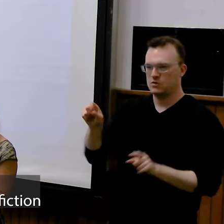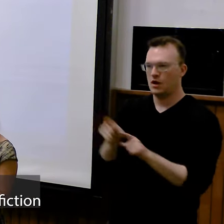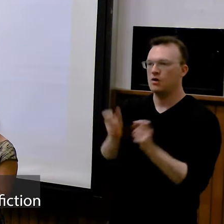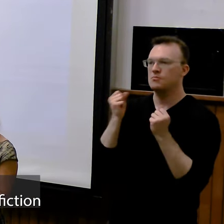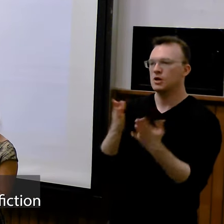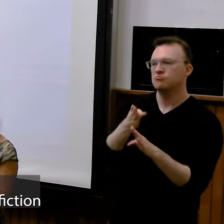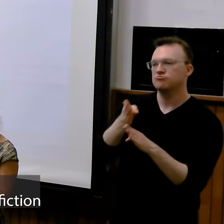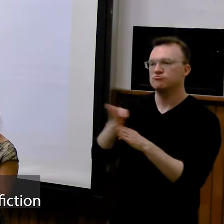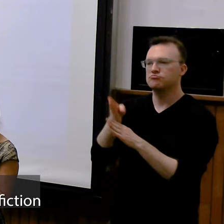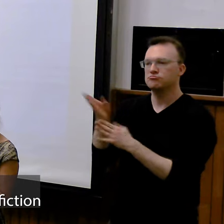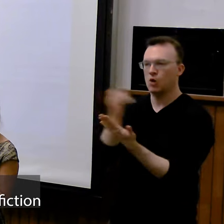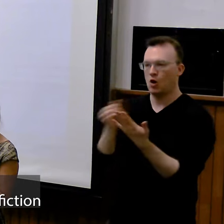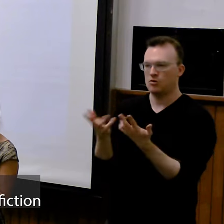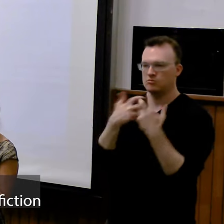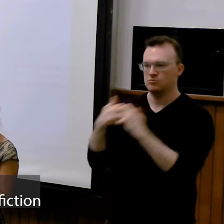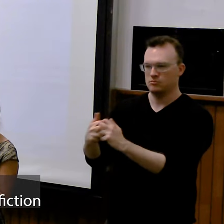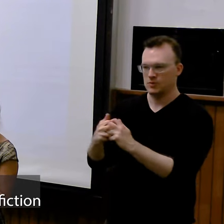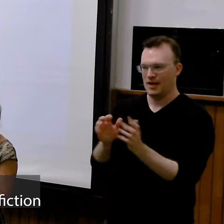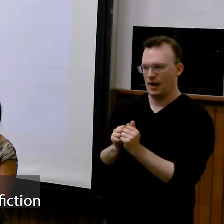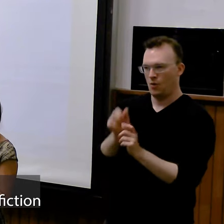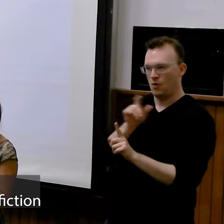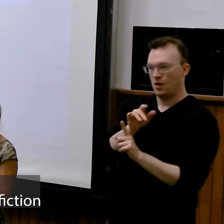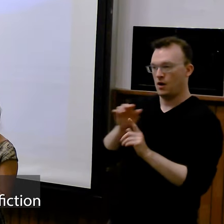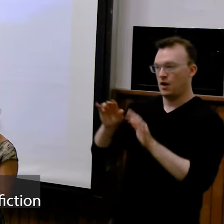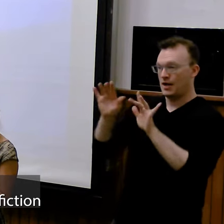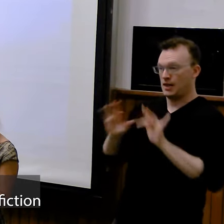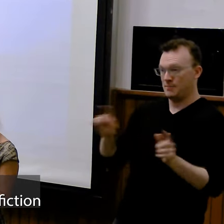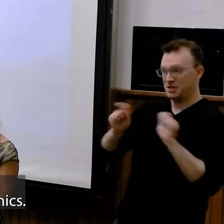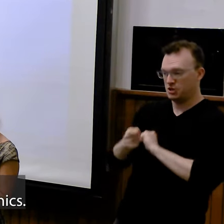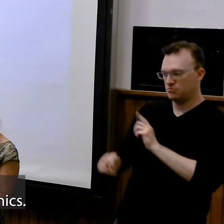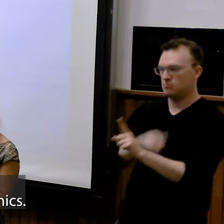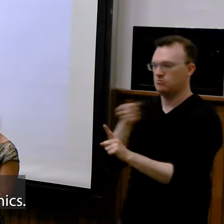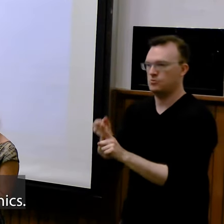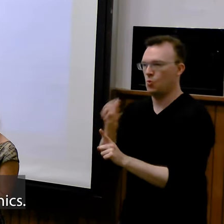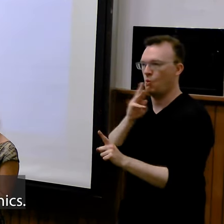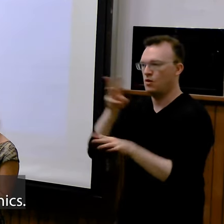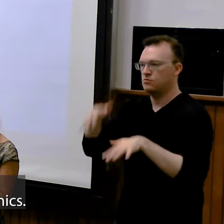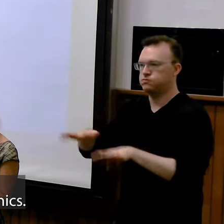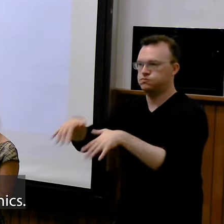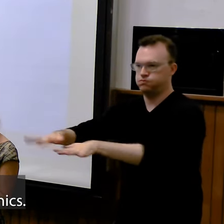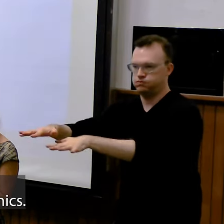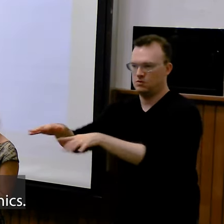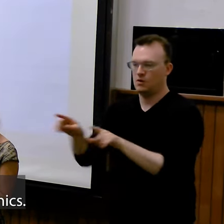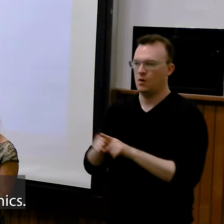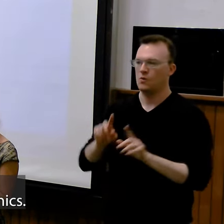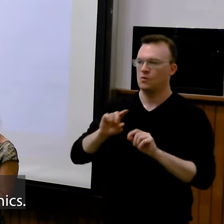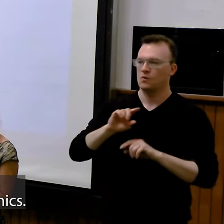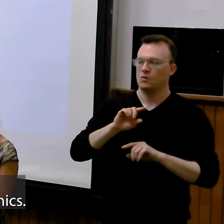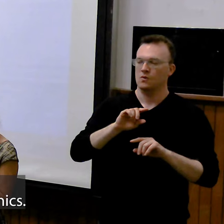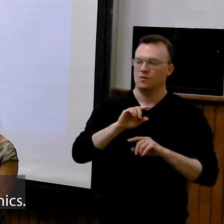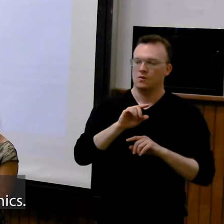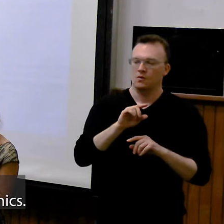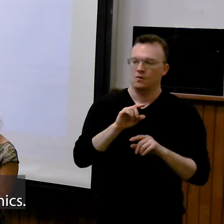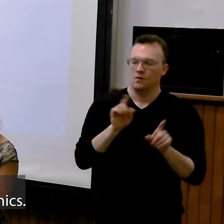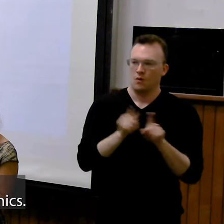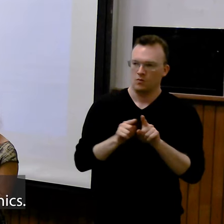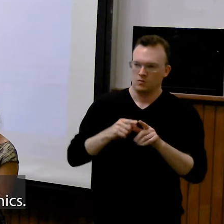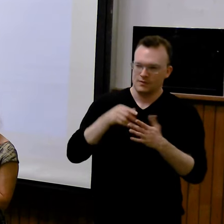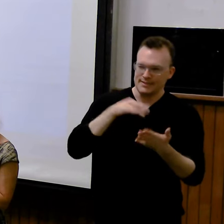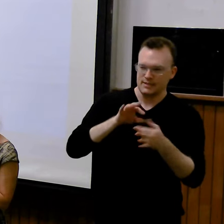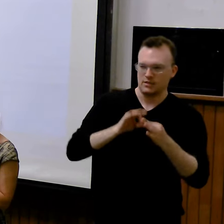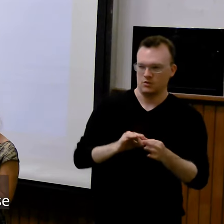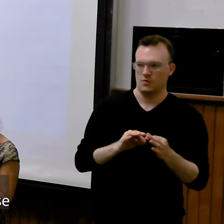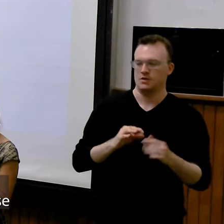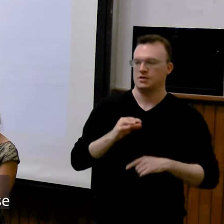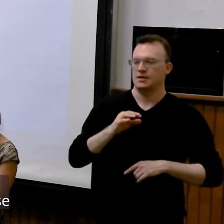artwork about climate change's effects on the oceans, and a science fiction novel about the many worlds' interpretation of quantum